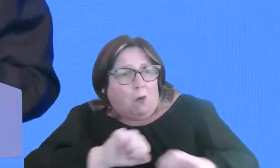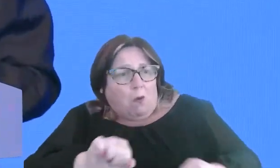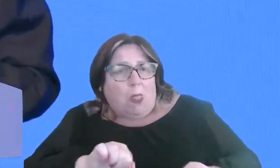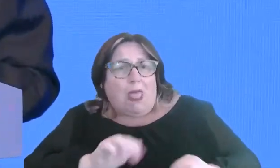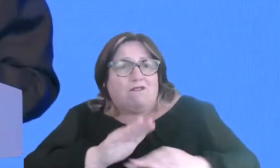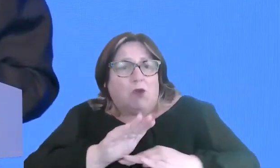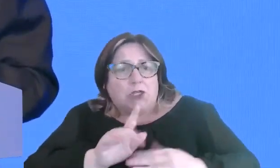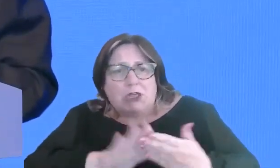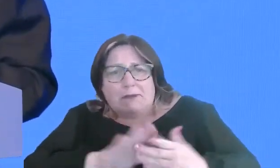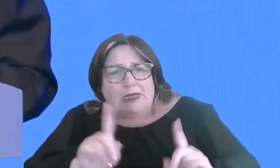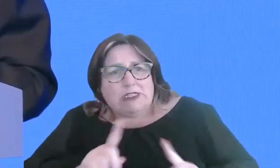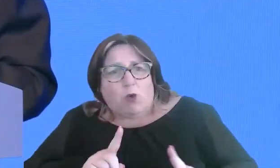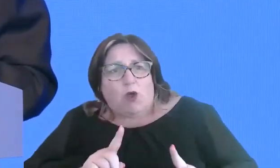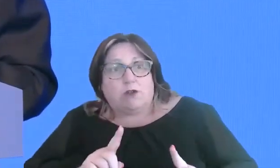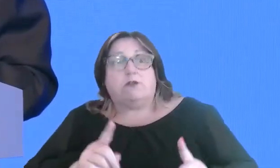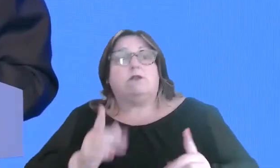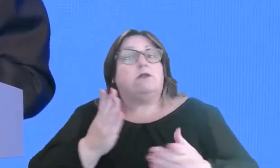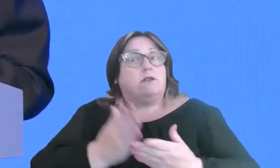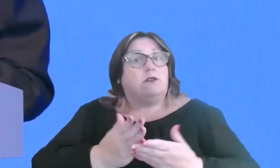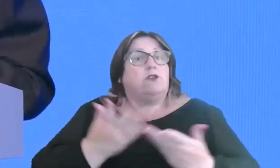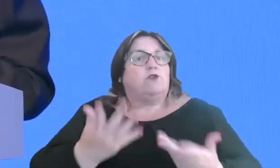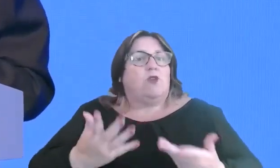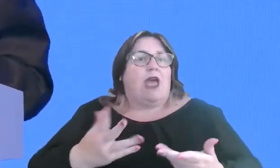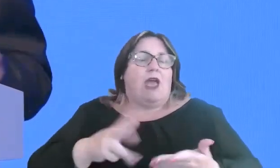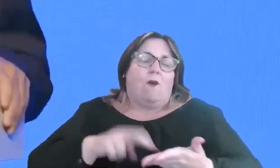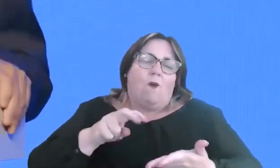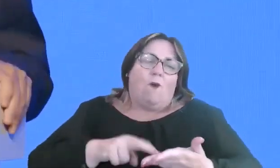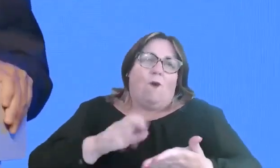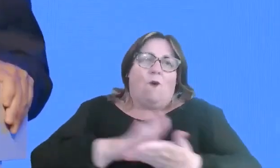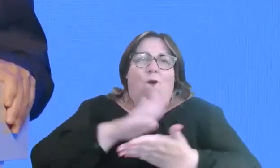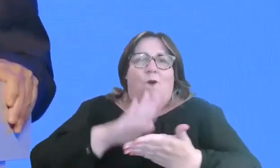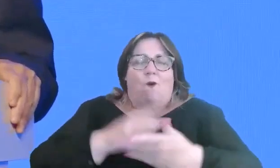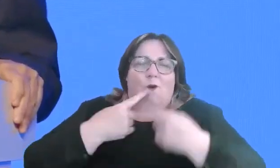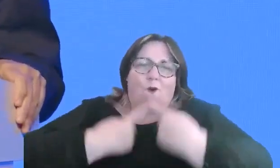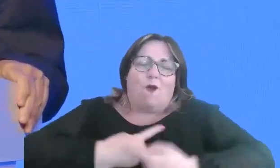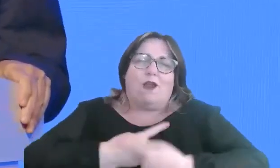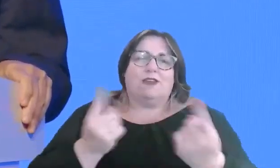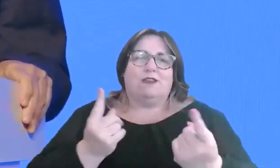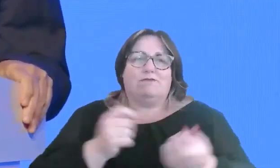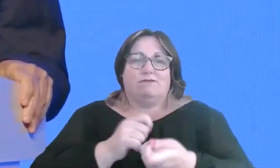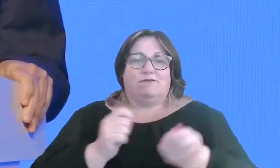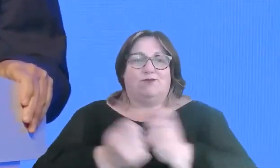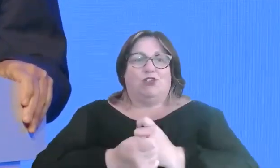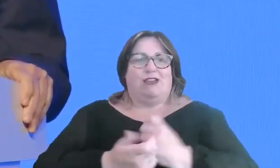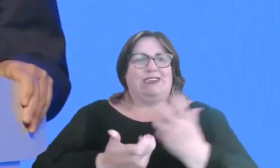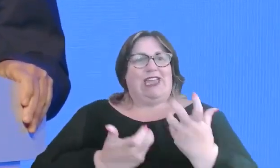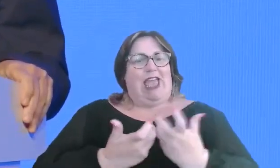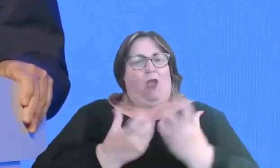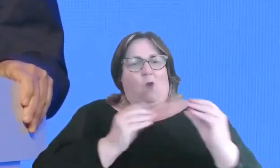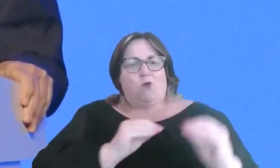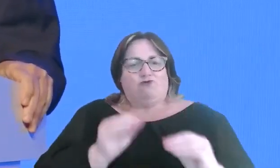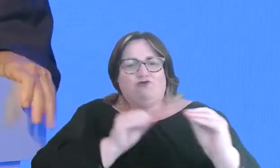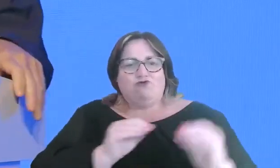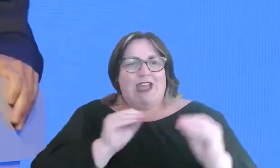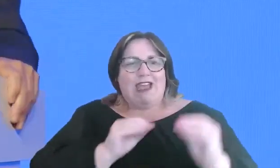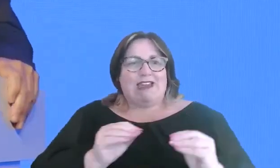really delighted to announce what is a step change in how we train homegrown talent for the AI age.